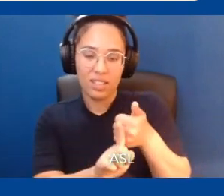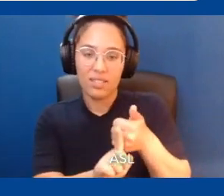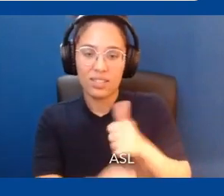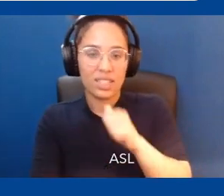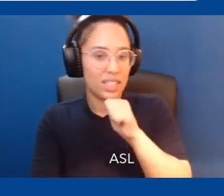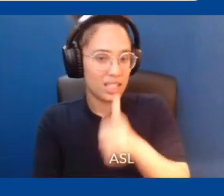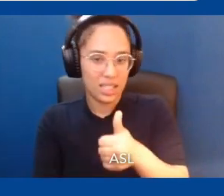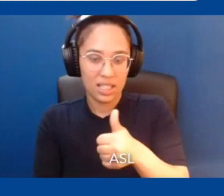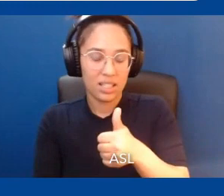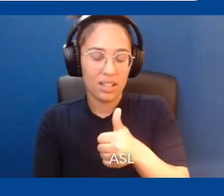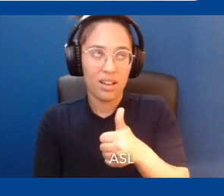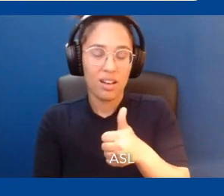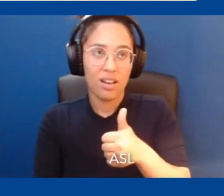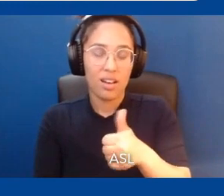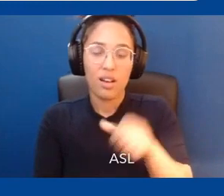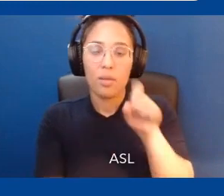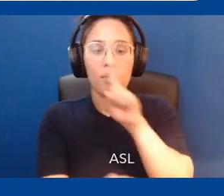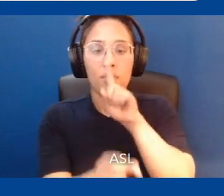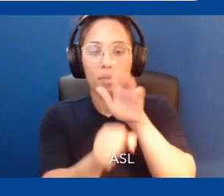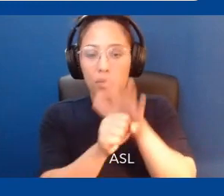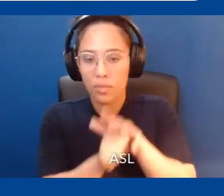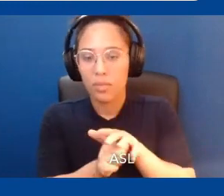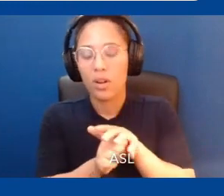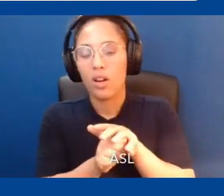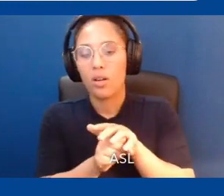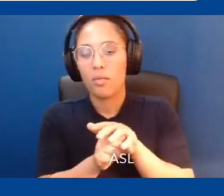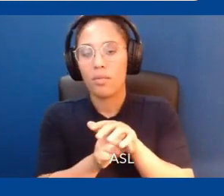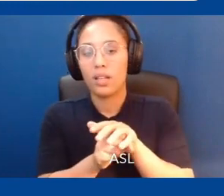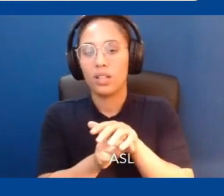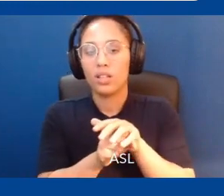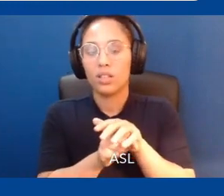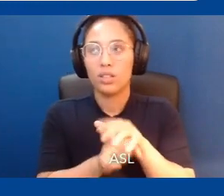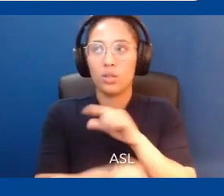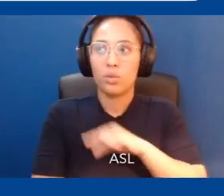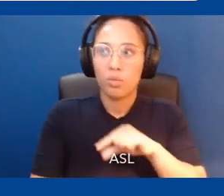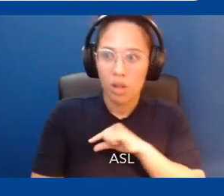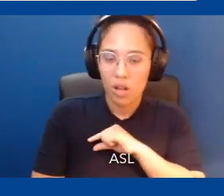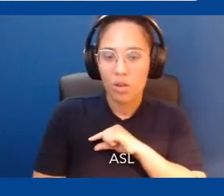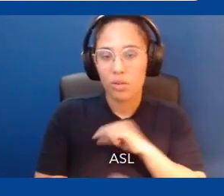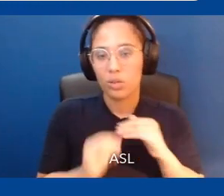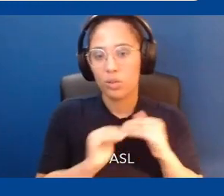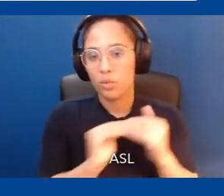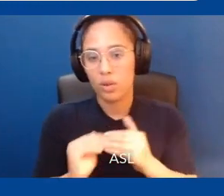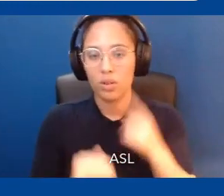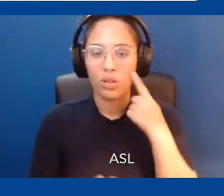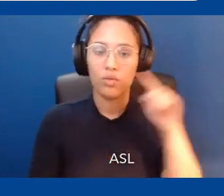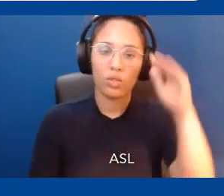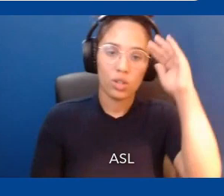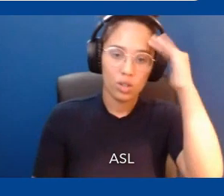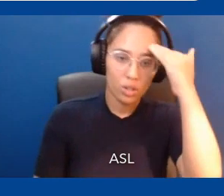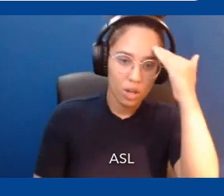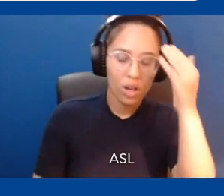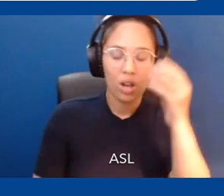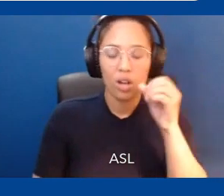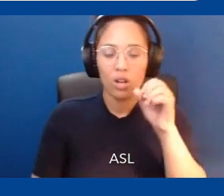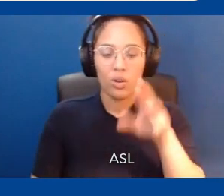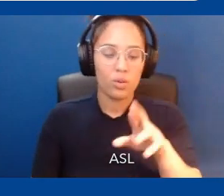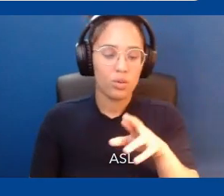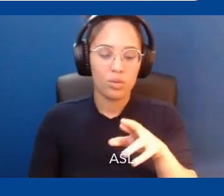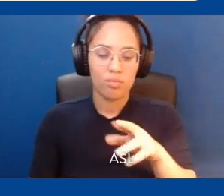equality, like in terms of like knowledge production or affect or other things. So I